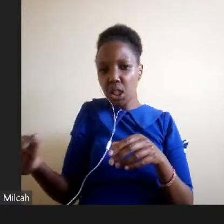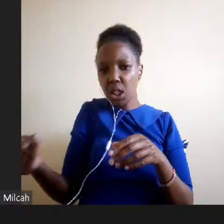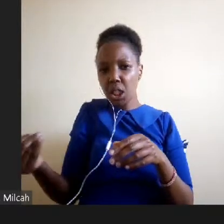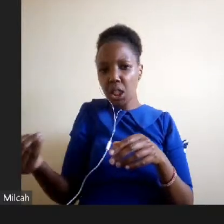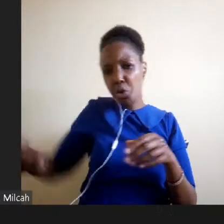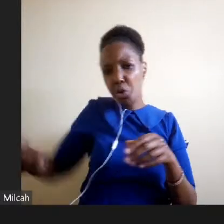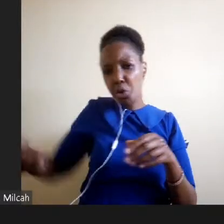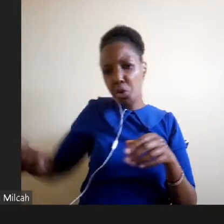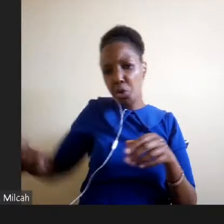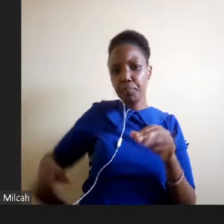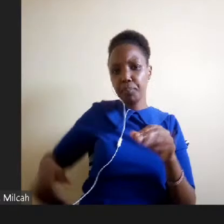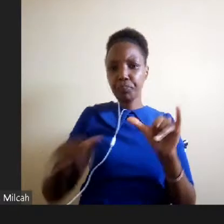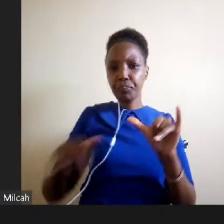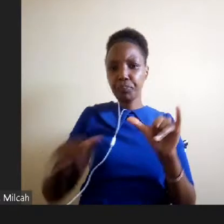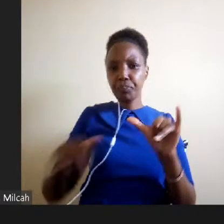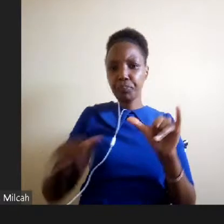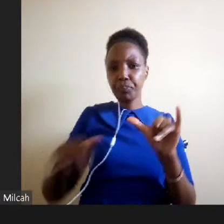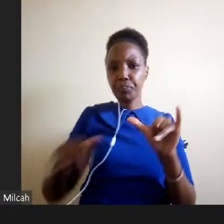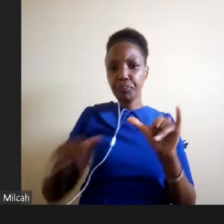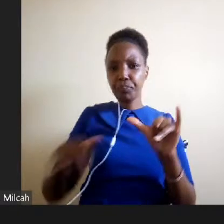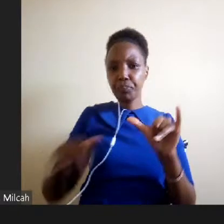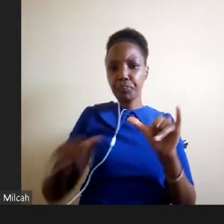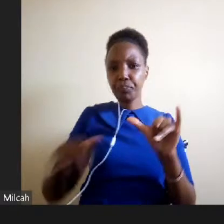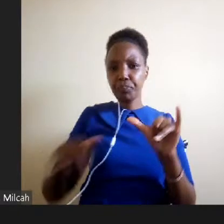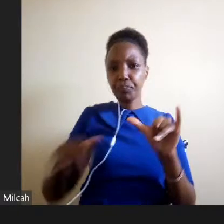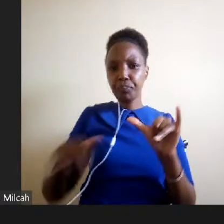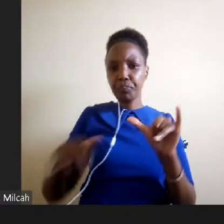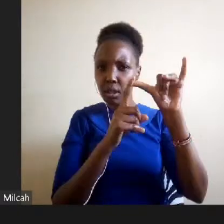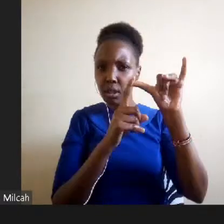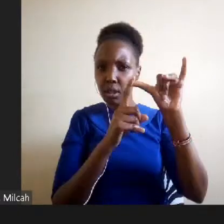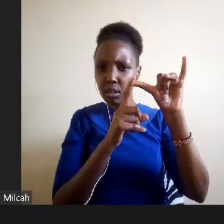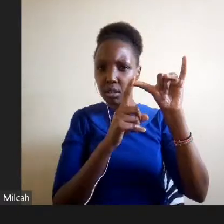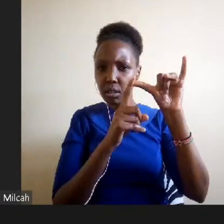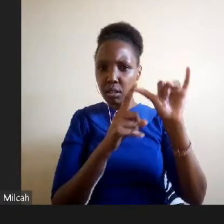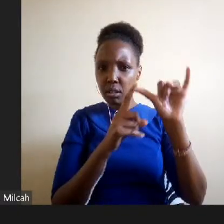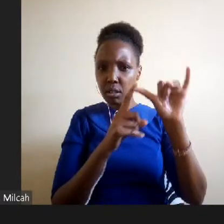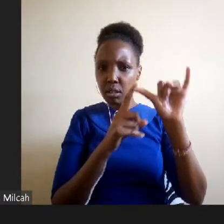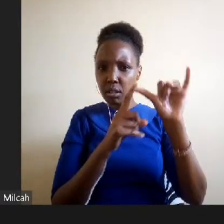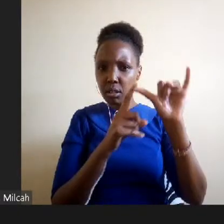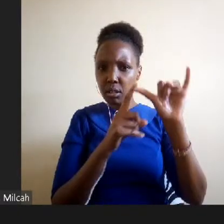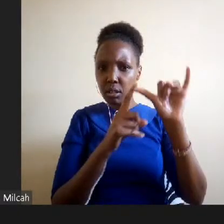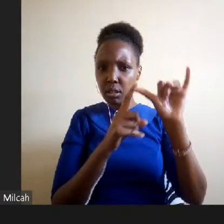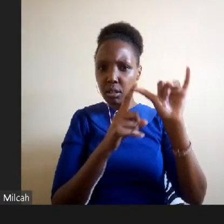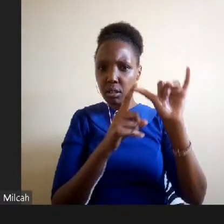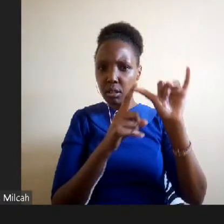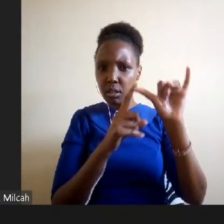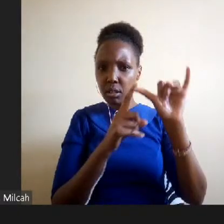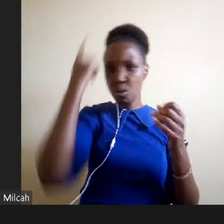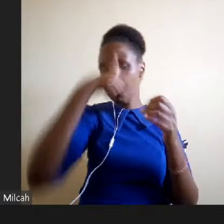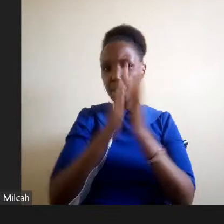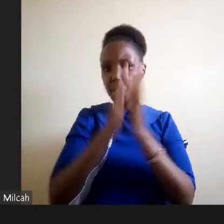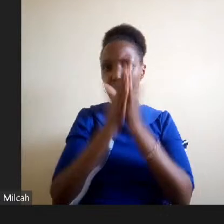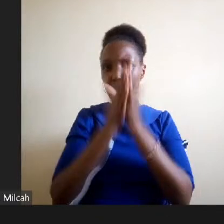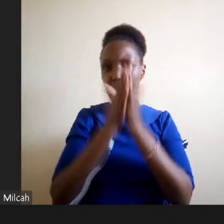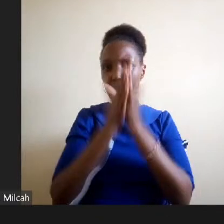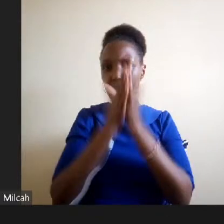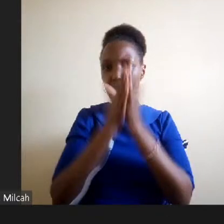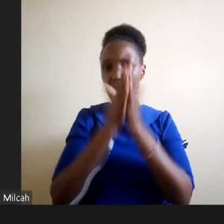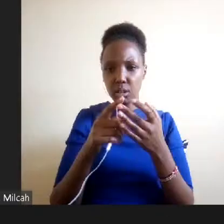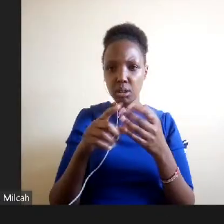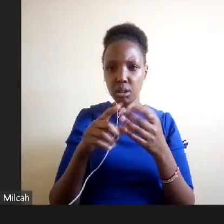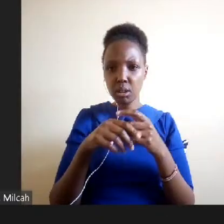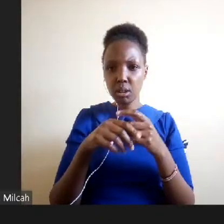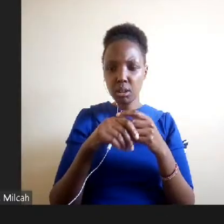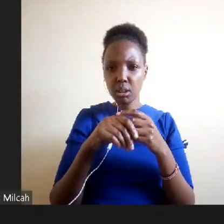know very many people are accessing a lot of content on YouTube. Facebook, and Facebook has 3 platforms, WhatsApp and Instagram. And then